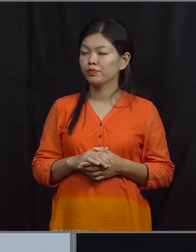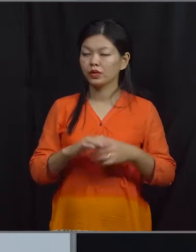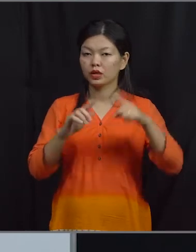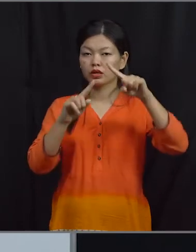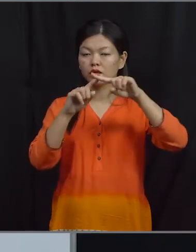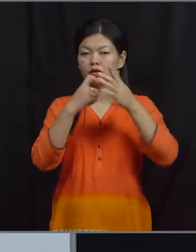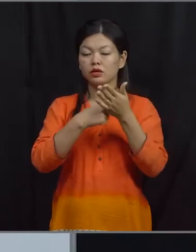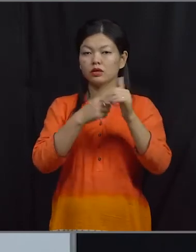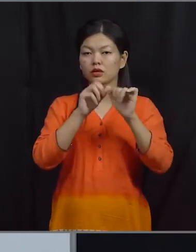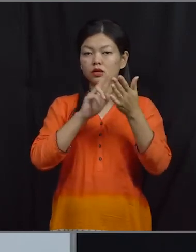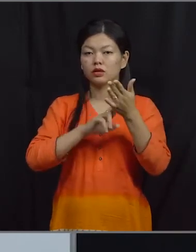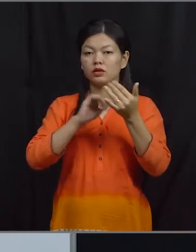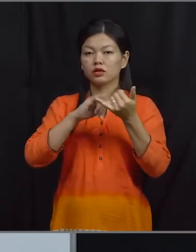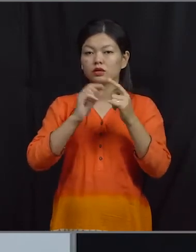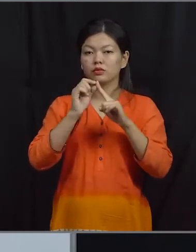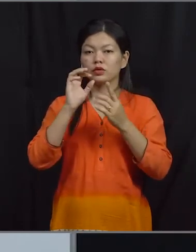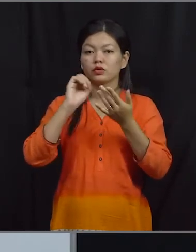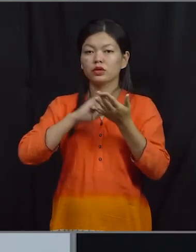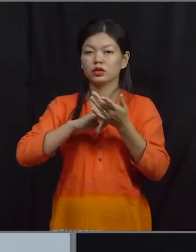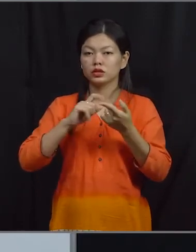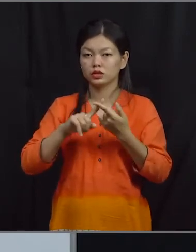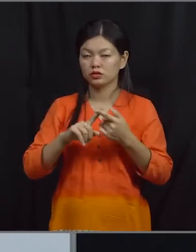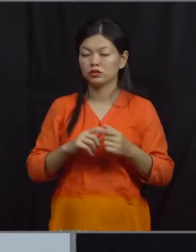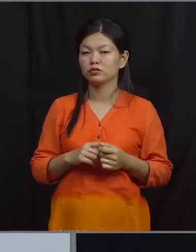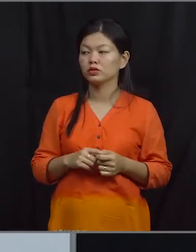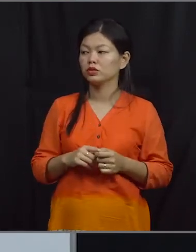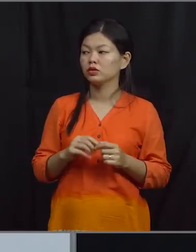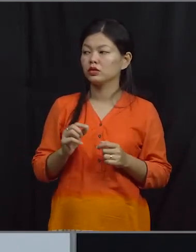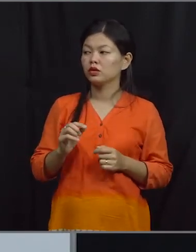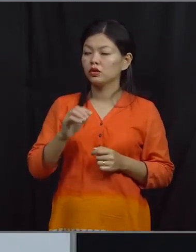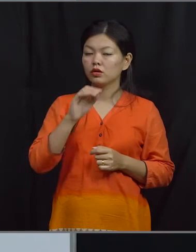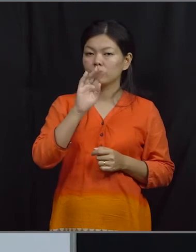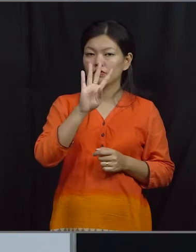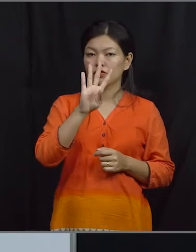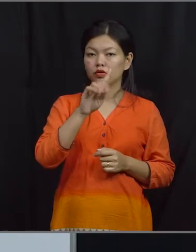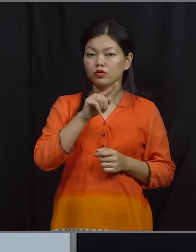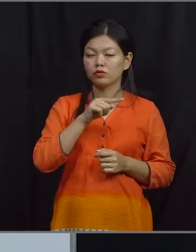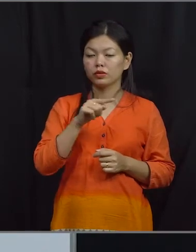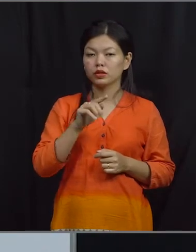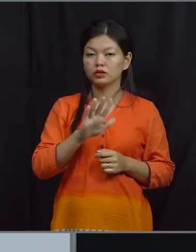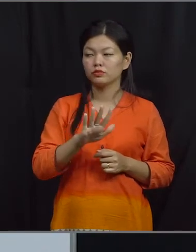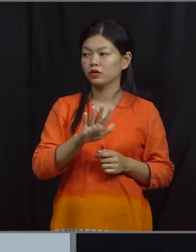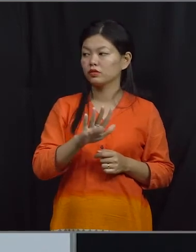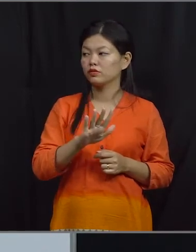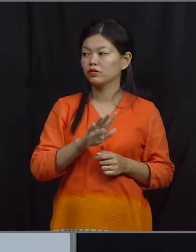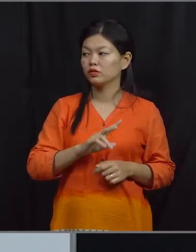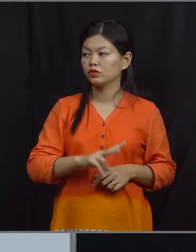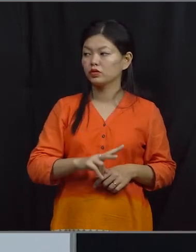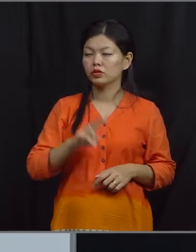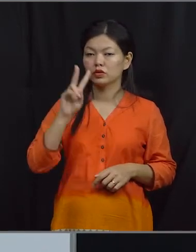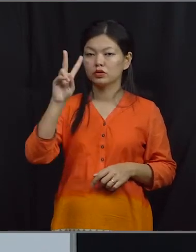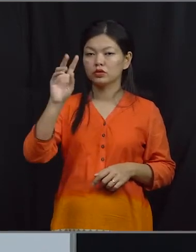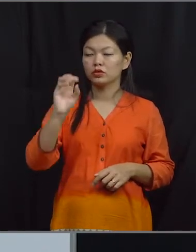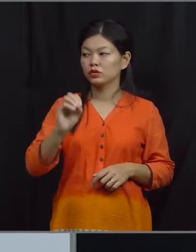transpose, what do we get? 4 minus 5 2 2 0 minus